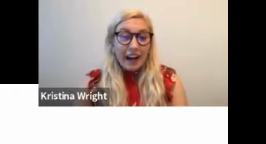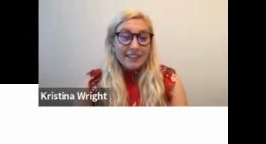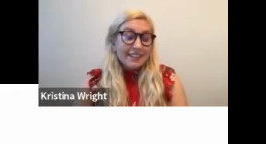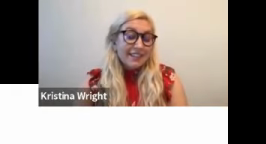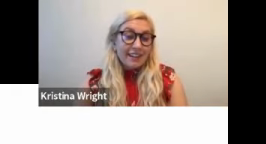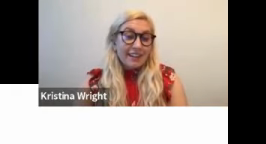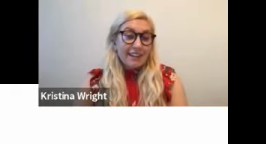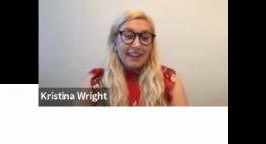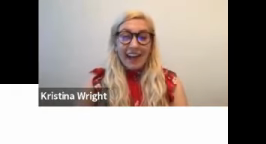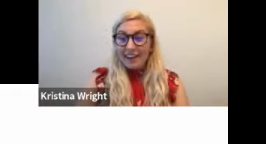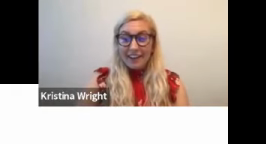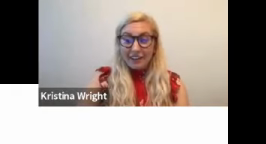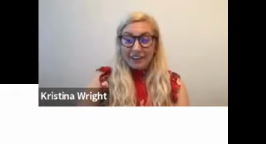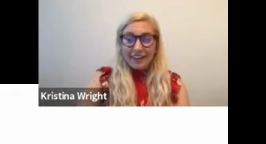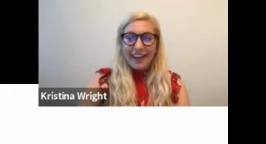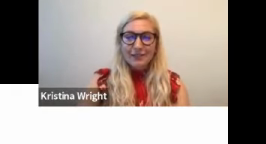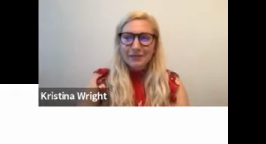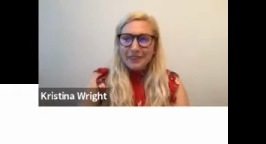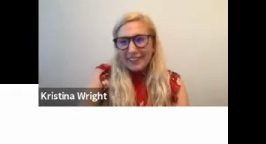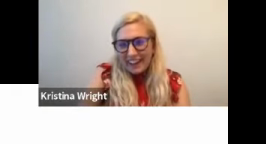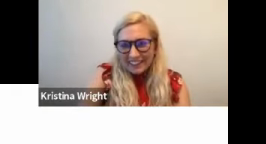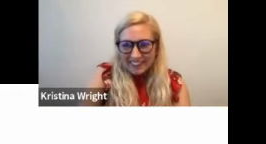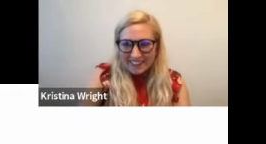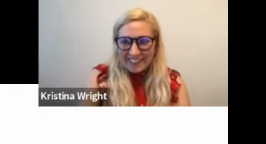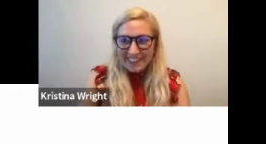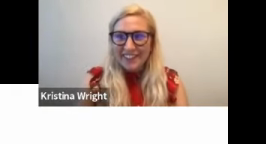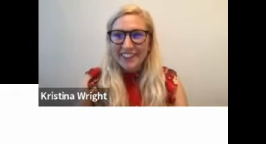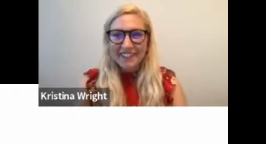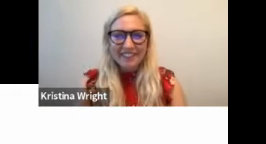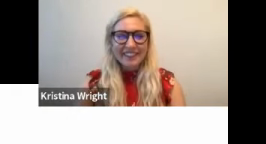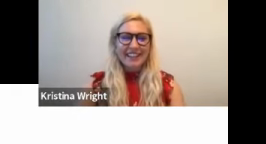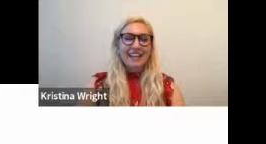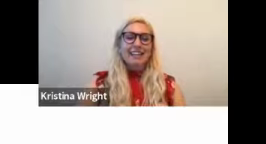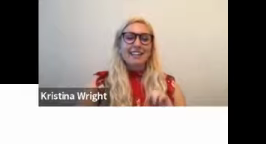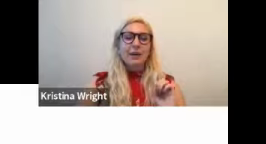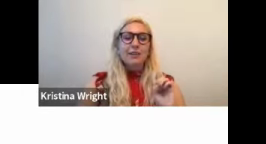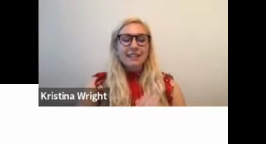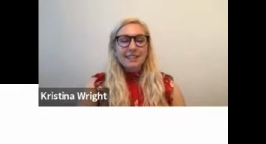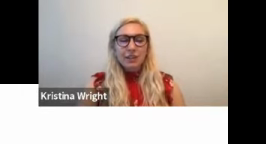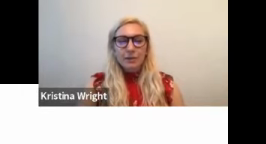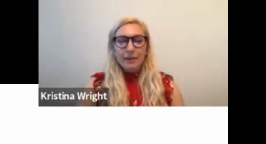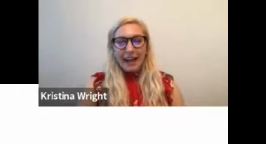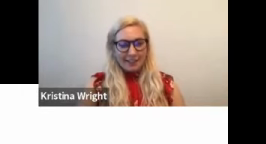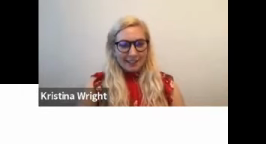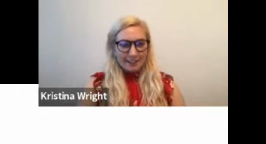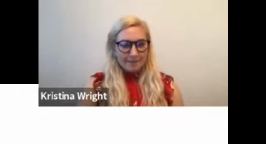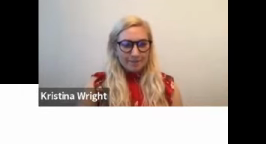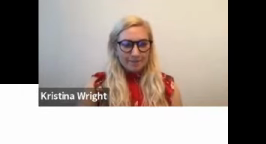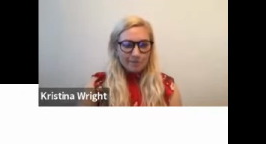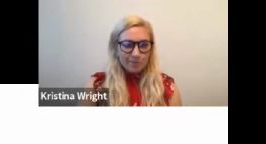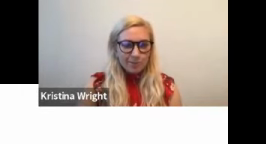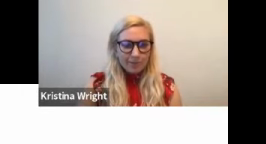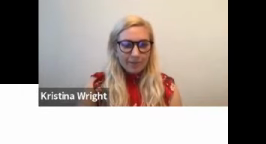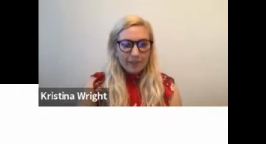reading graphs is a skill like any other, and I've got some tips for you. So let's get started with axes.